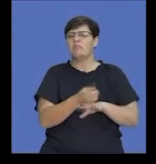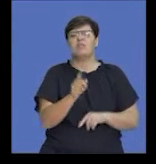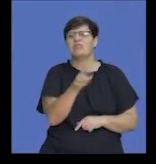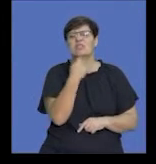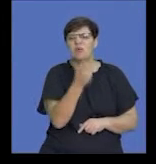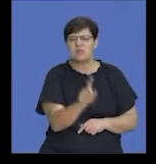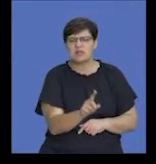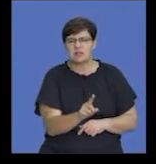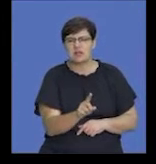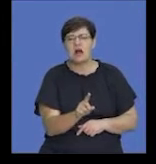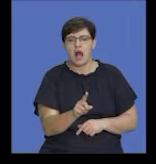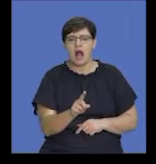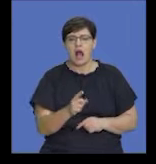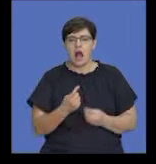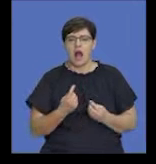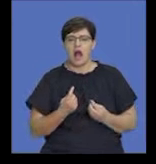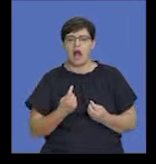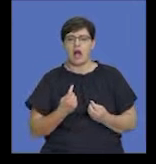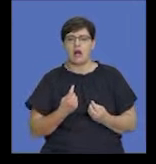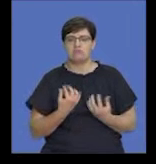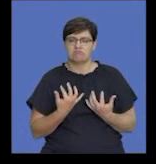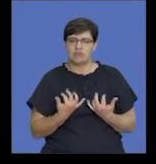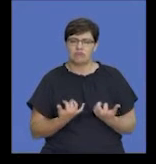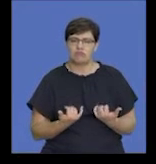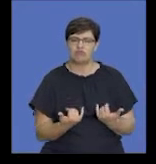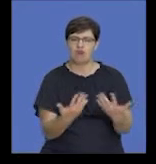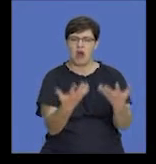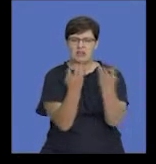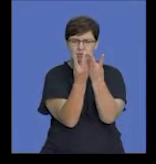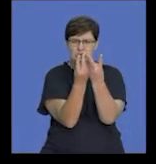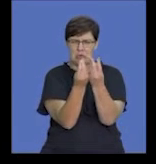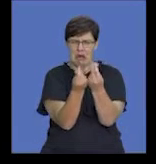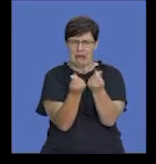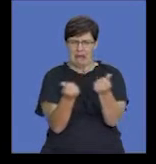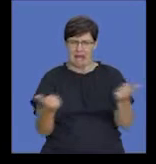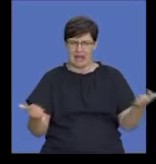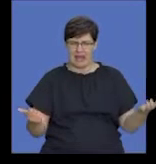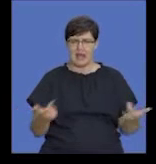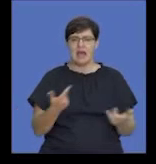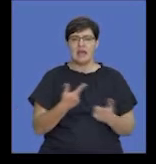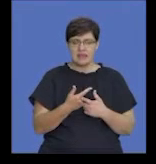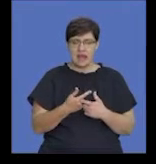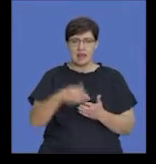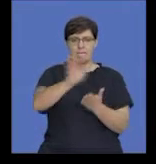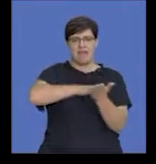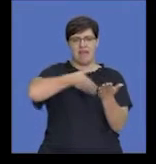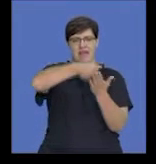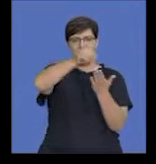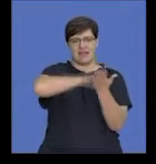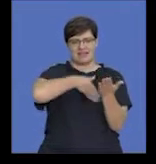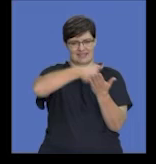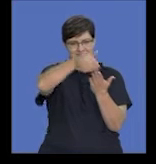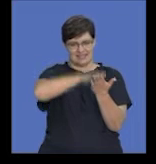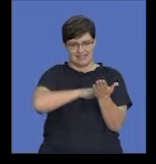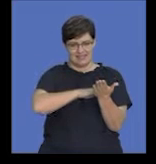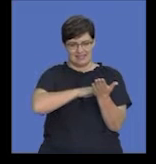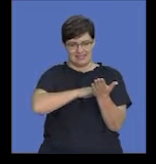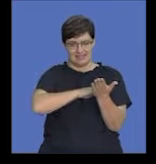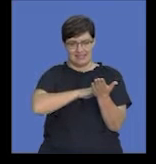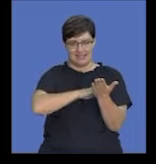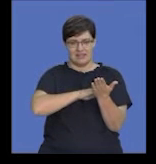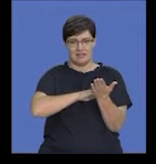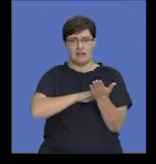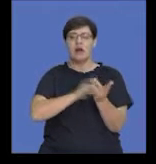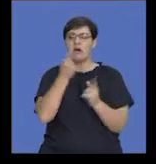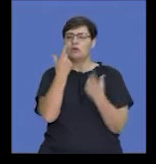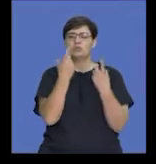basically dried up land with grass and that type of thing. And then you have a paintbrush here, okay? And